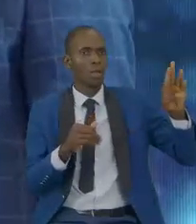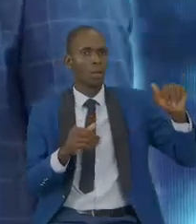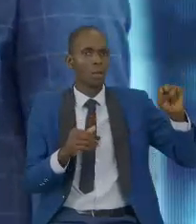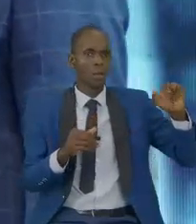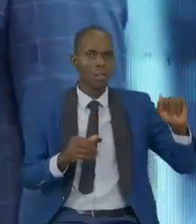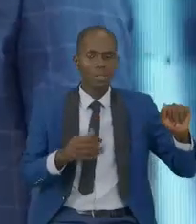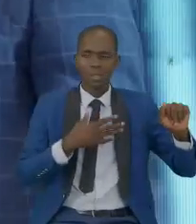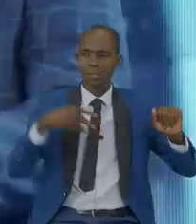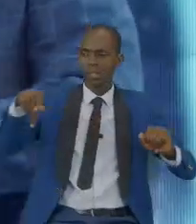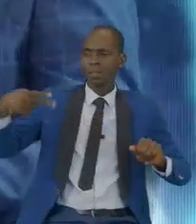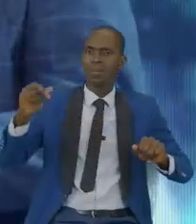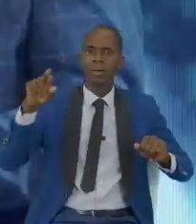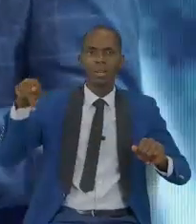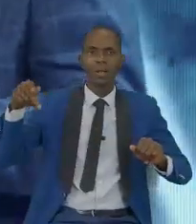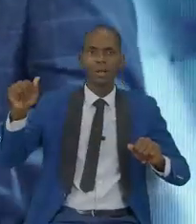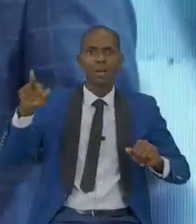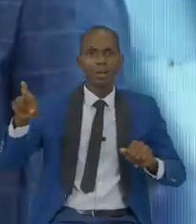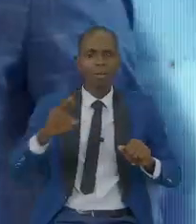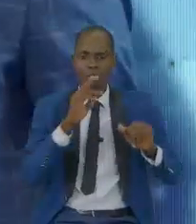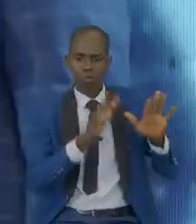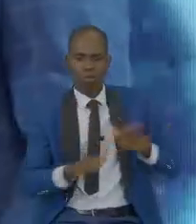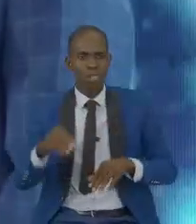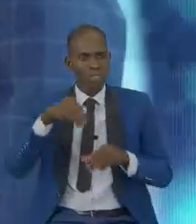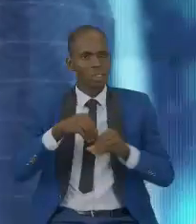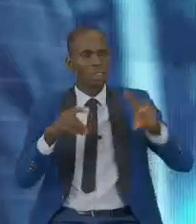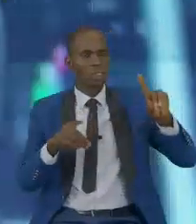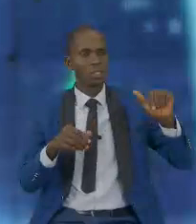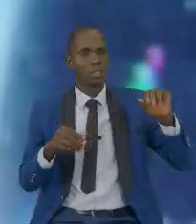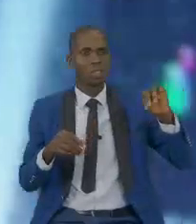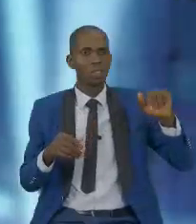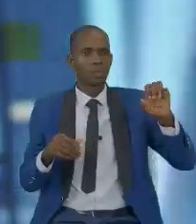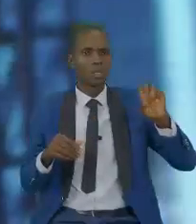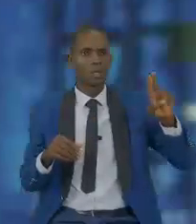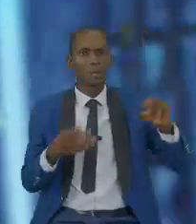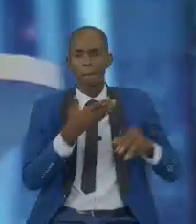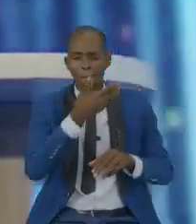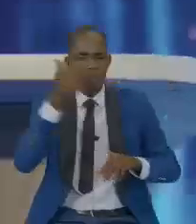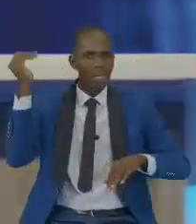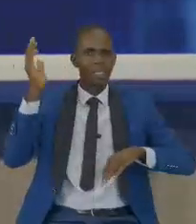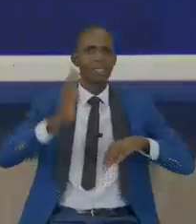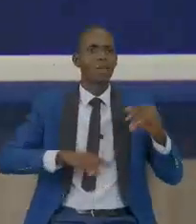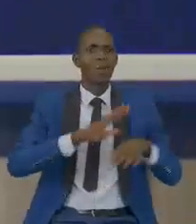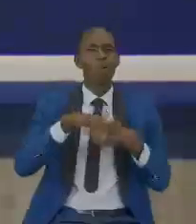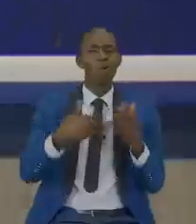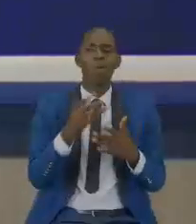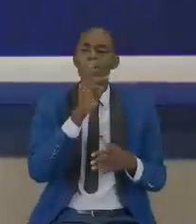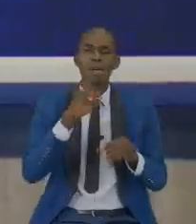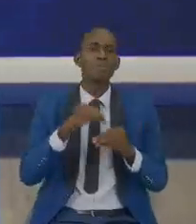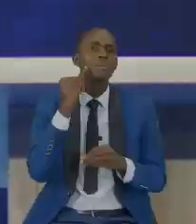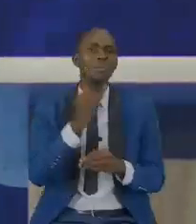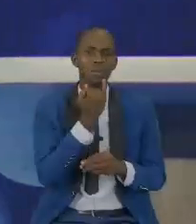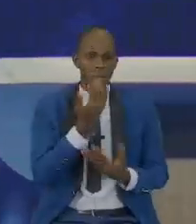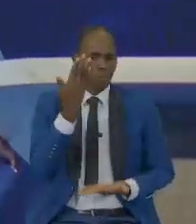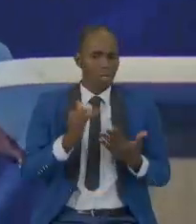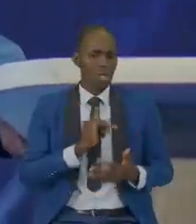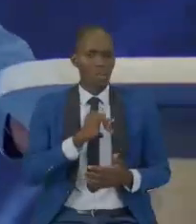Damascus, better than all the waters of Israel. May I not wash in them and be clean? So